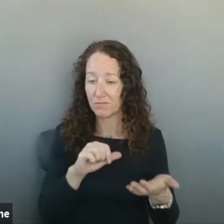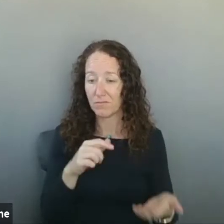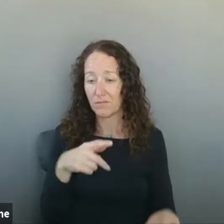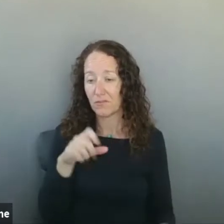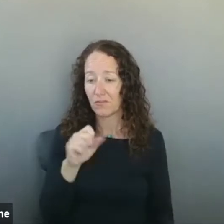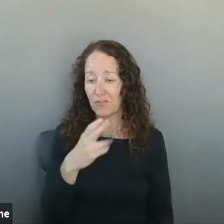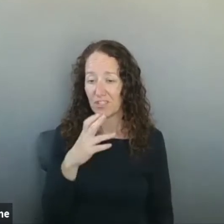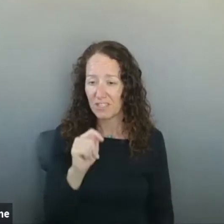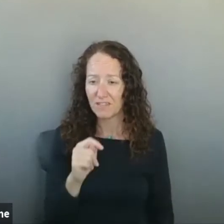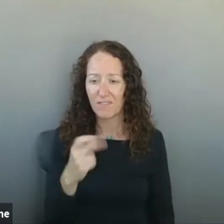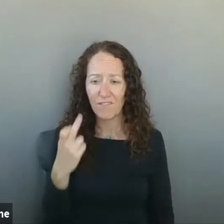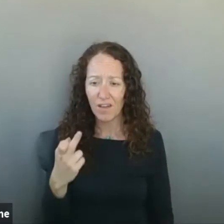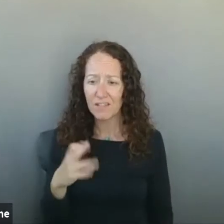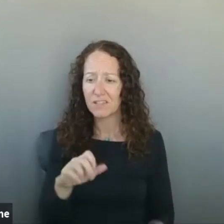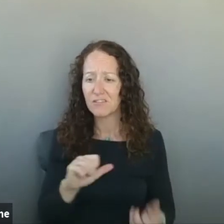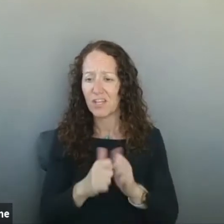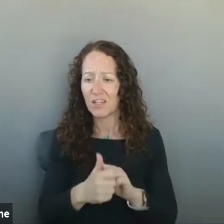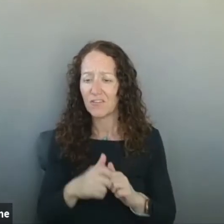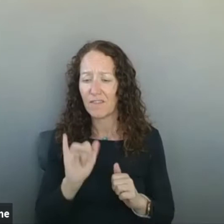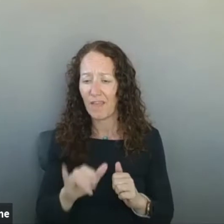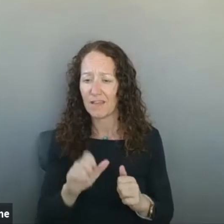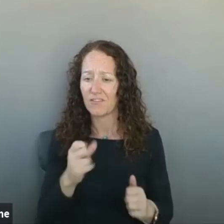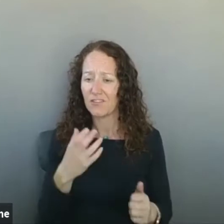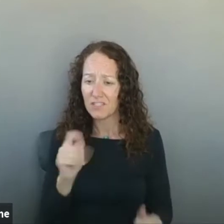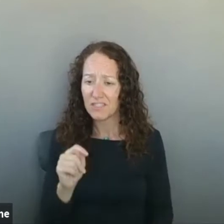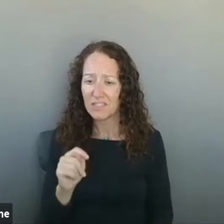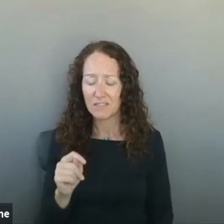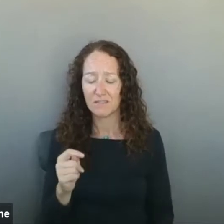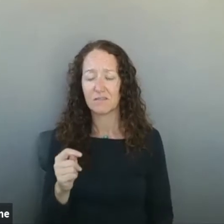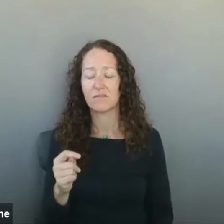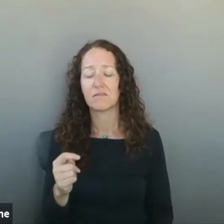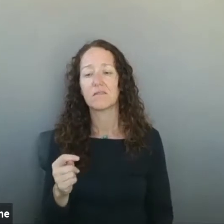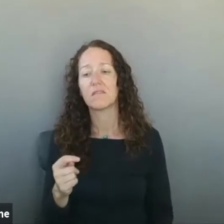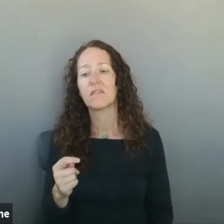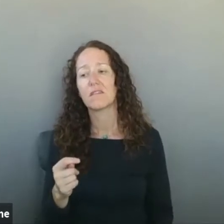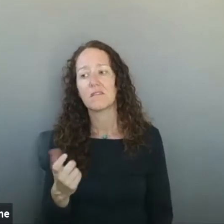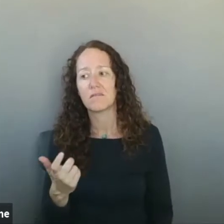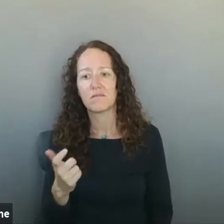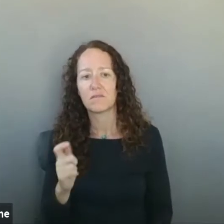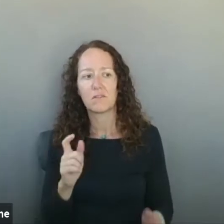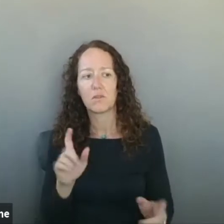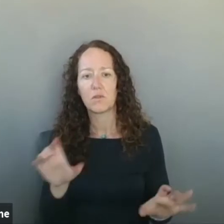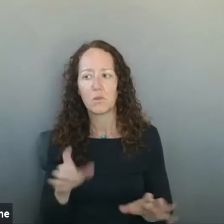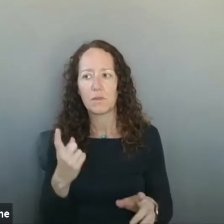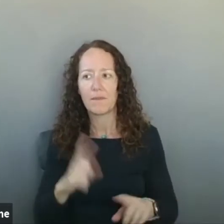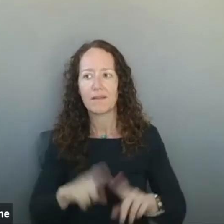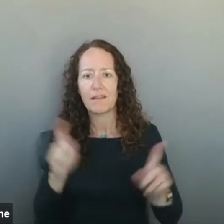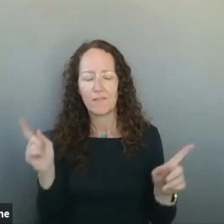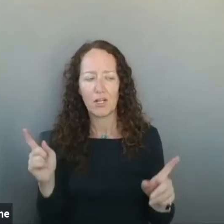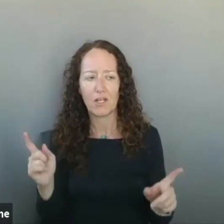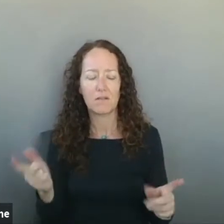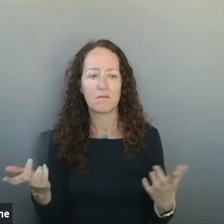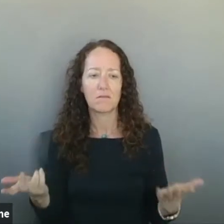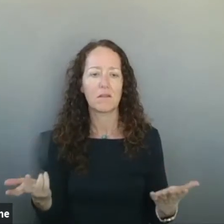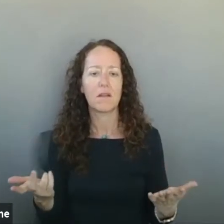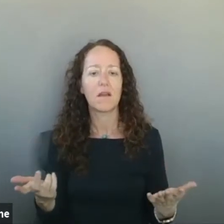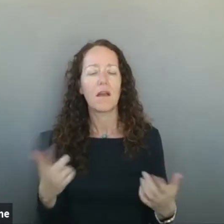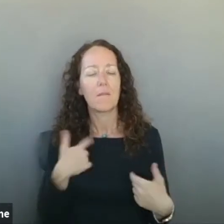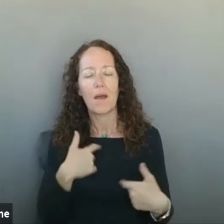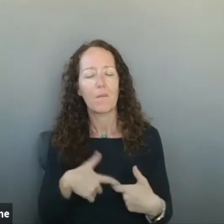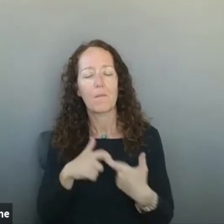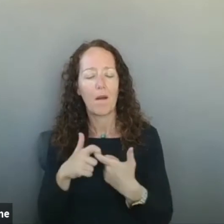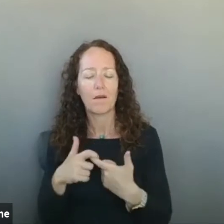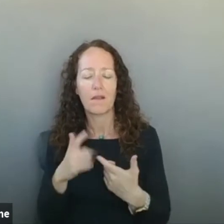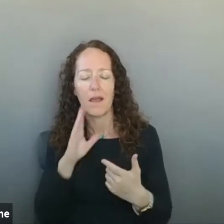I think about that, I'll pause because I have other thoughts, but I know Toya is going to light up the chat here because every time